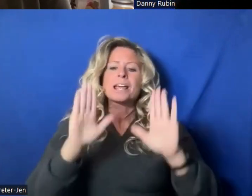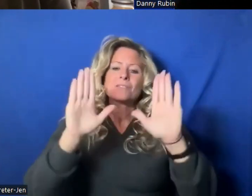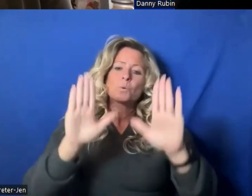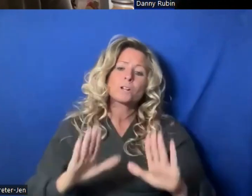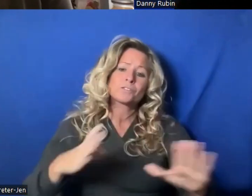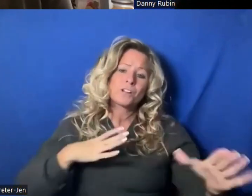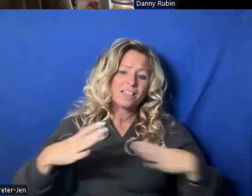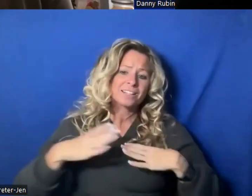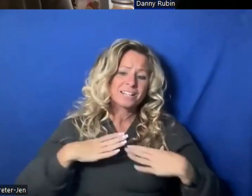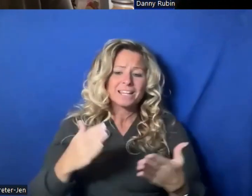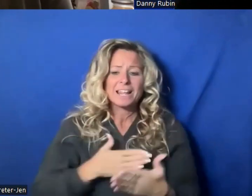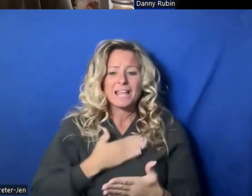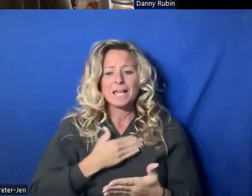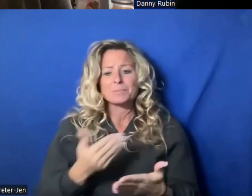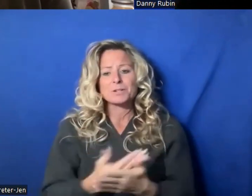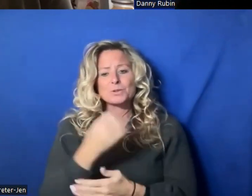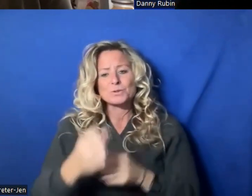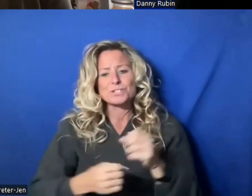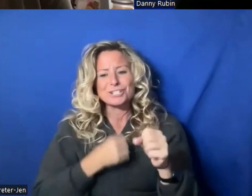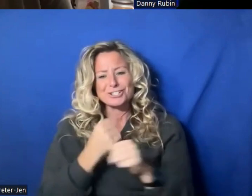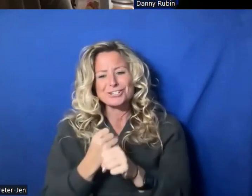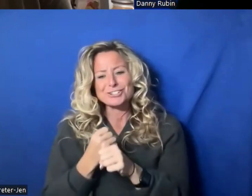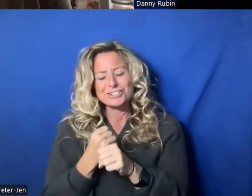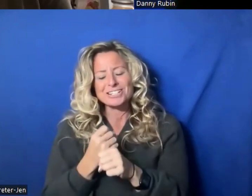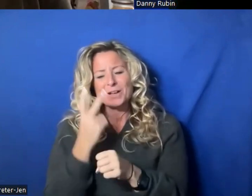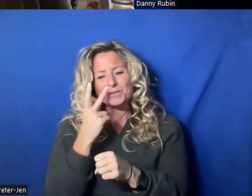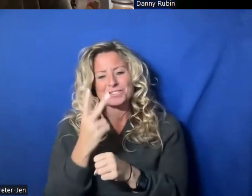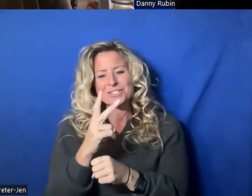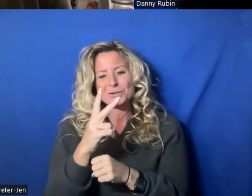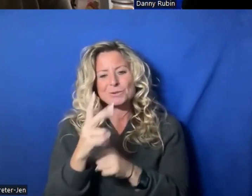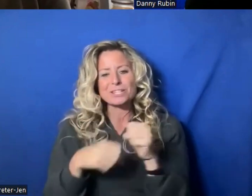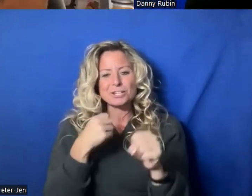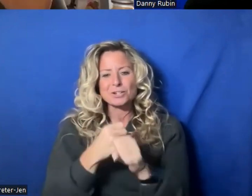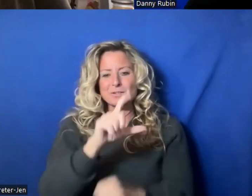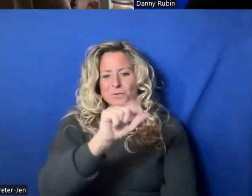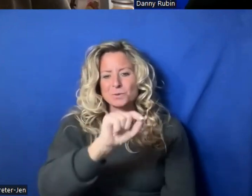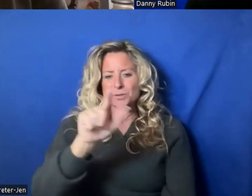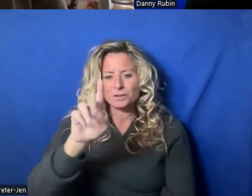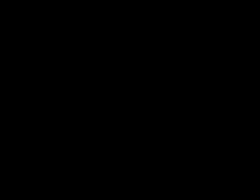holiday, a happy new year, and we will see you in 2024. Thank you, Carolyn. Have a good one.